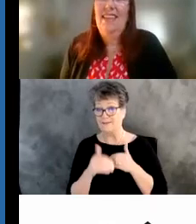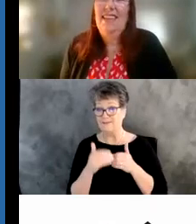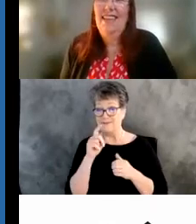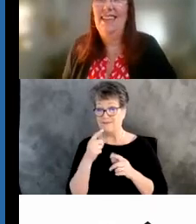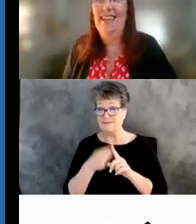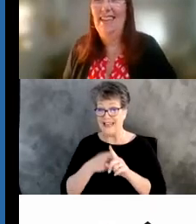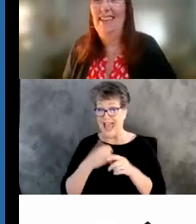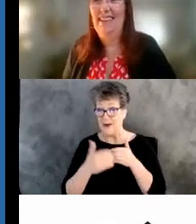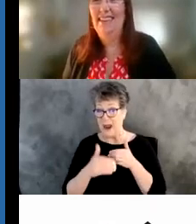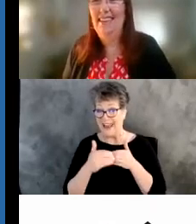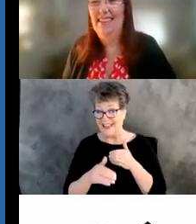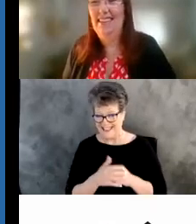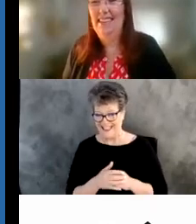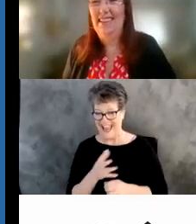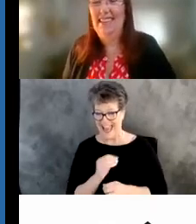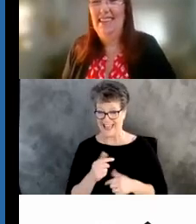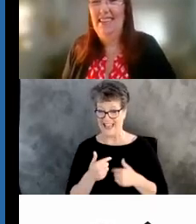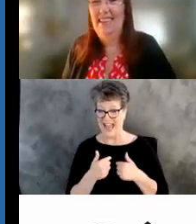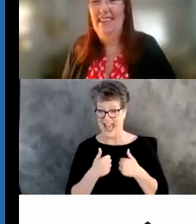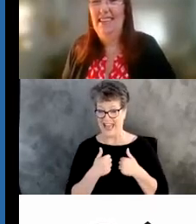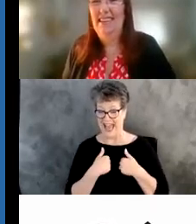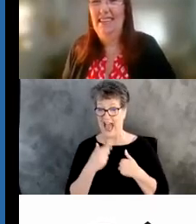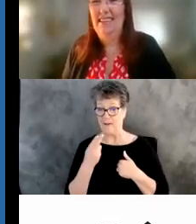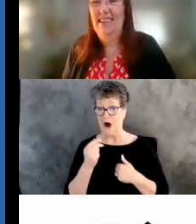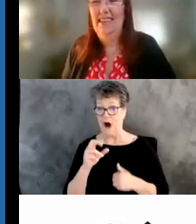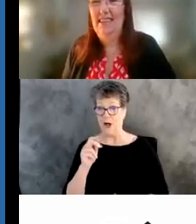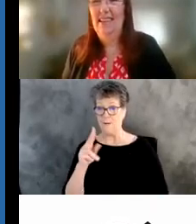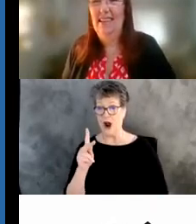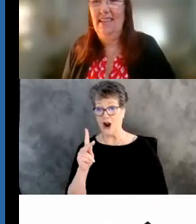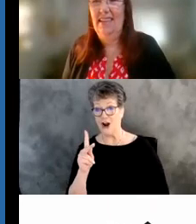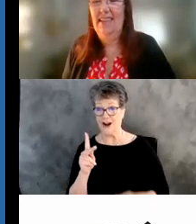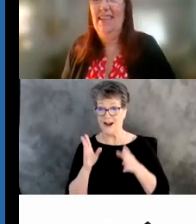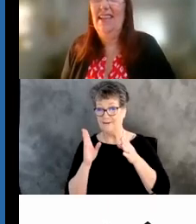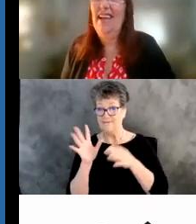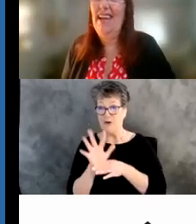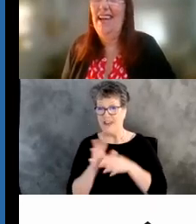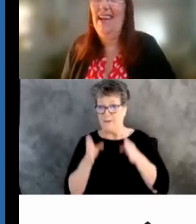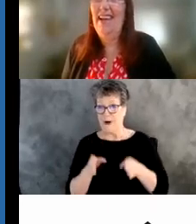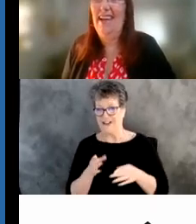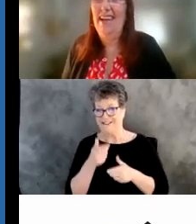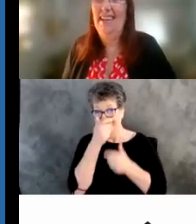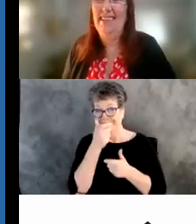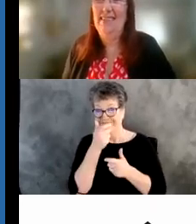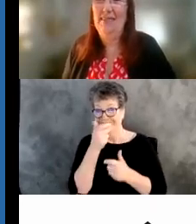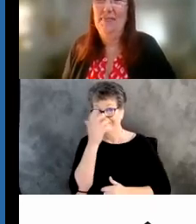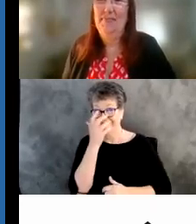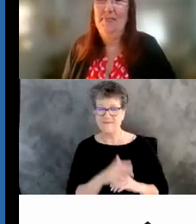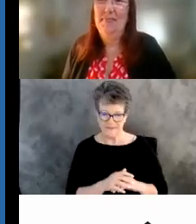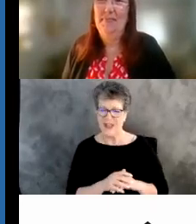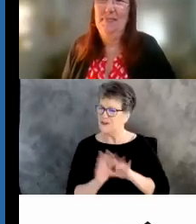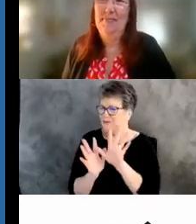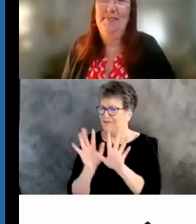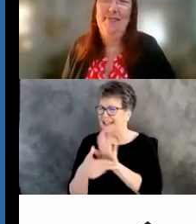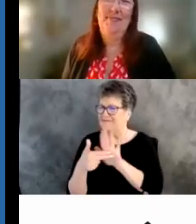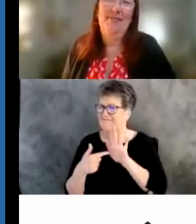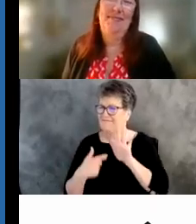if a Hallmark movie was a person. So that's another one of my intersections, right? So let's talk a little bit about some of